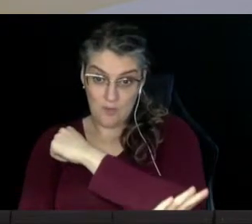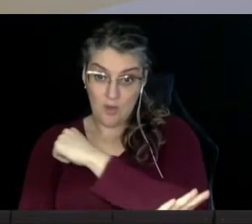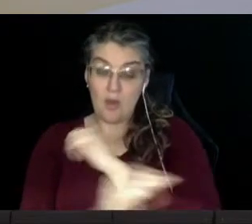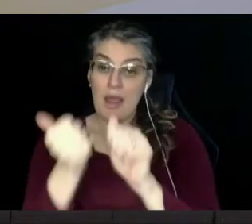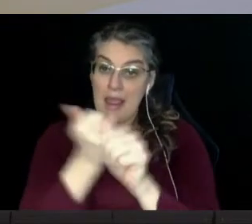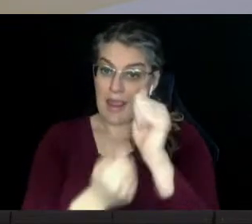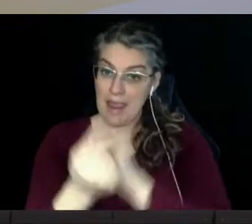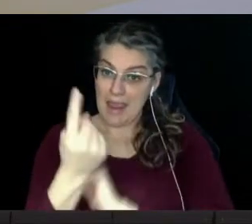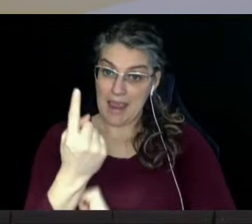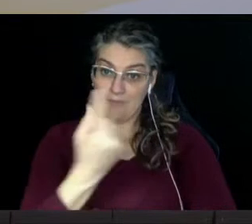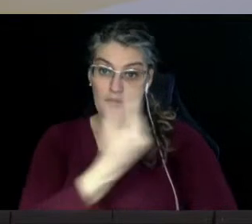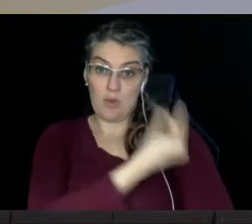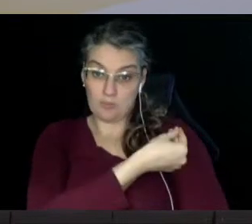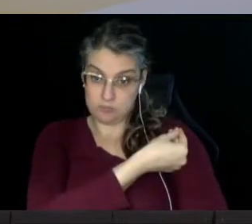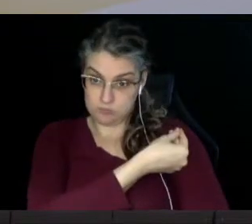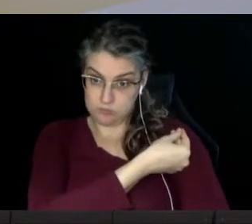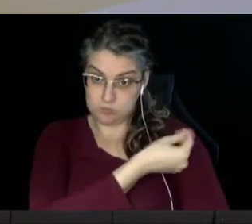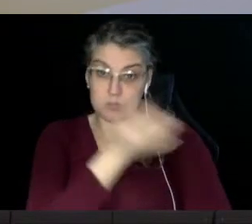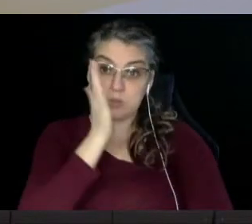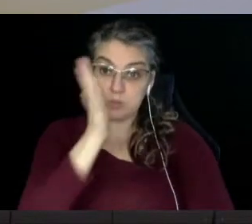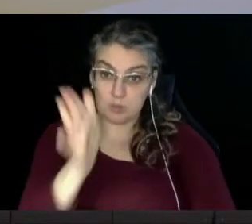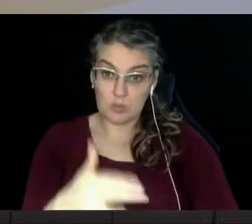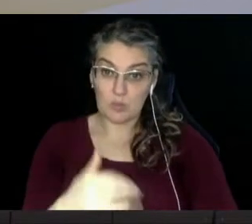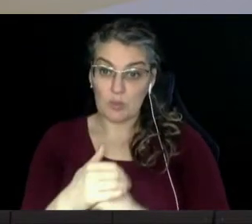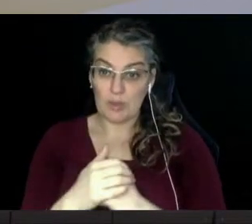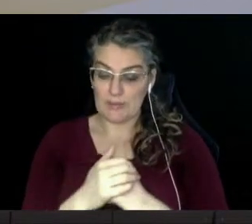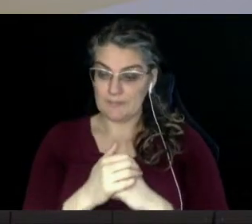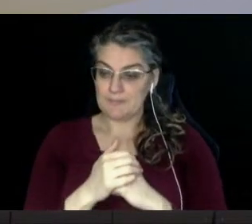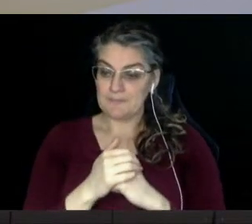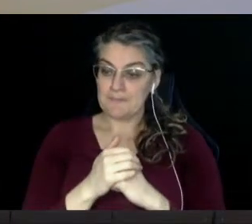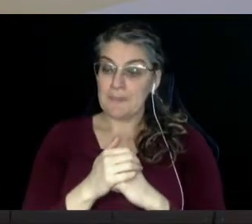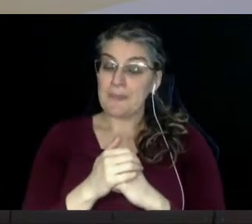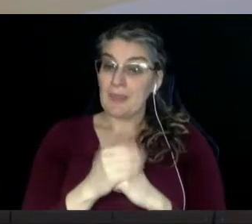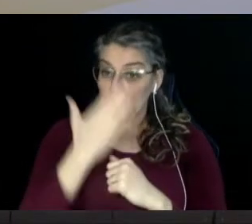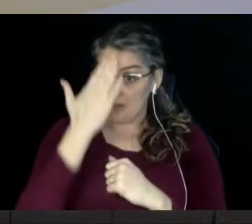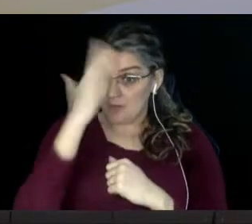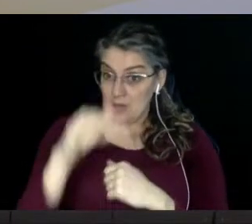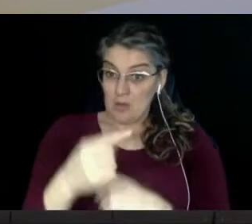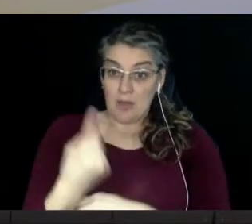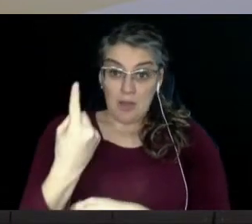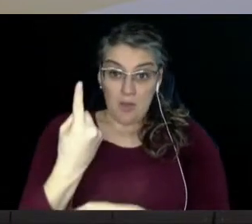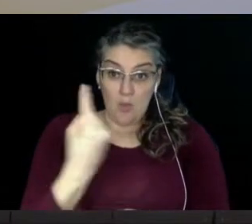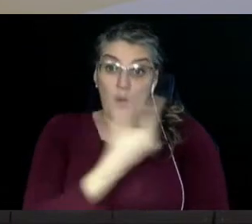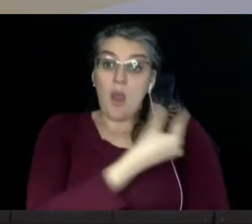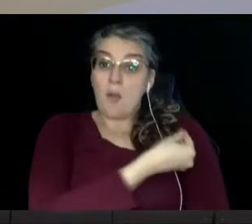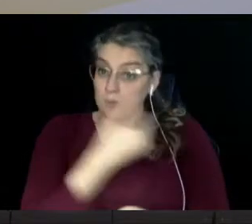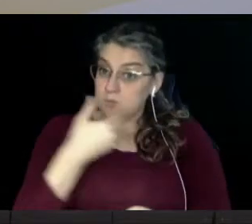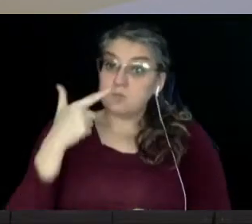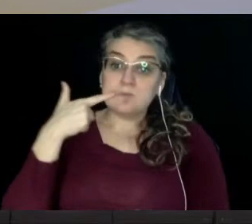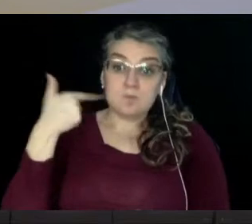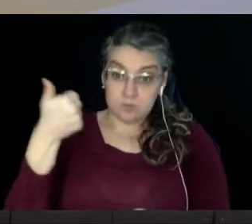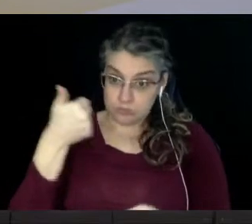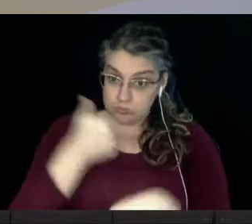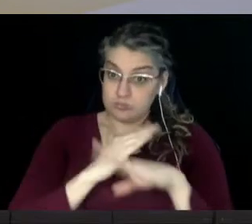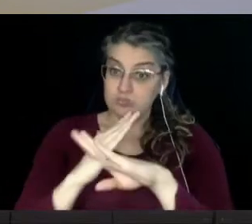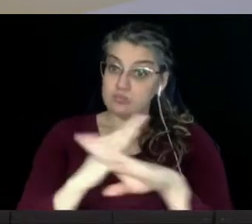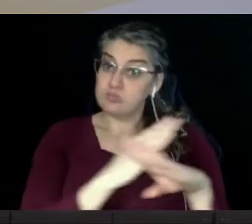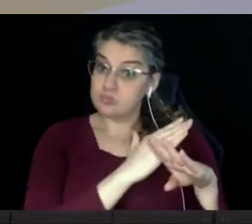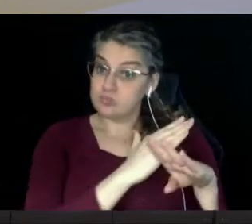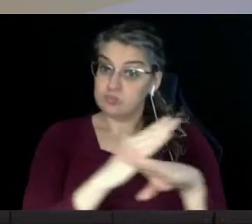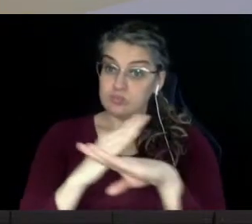and protection from illness and hospitalization. However, it is only when we get our 2nd dose and achieve a high level of